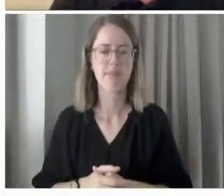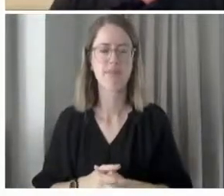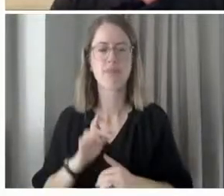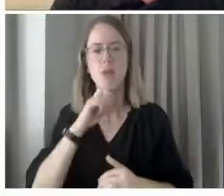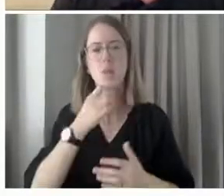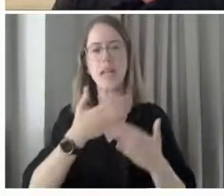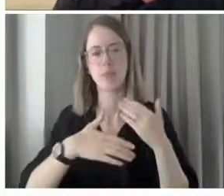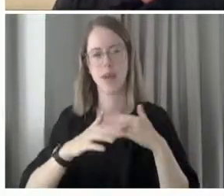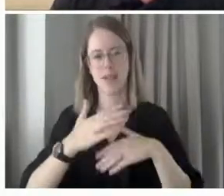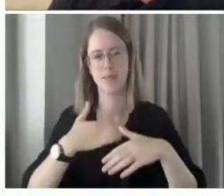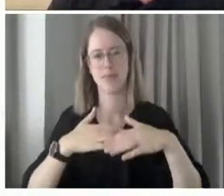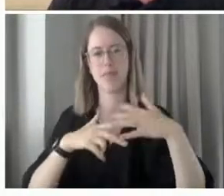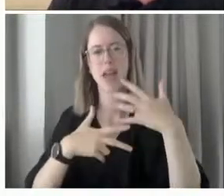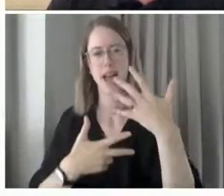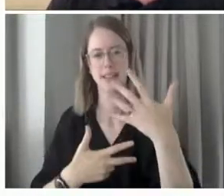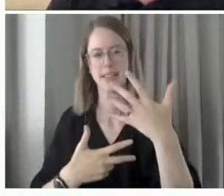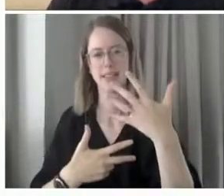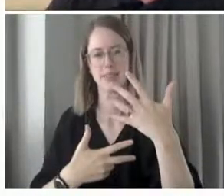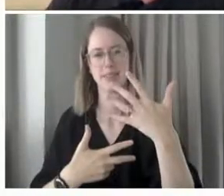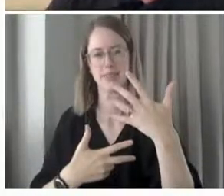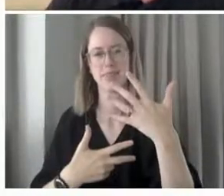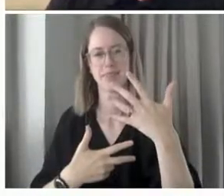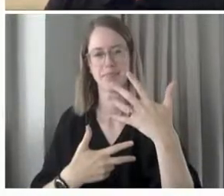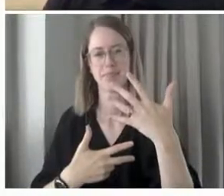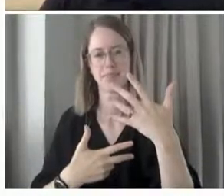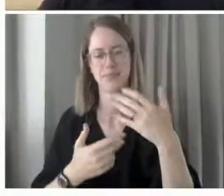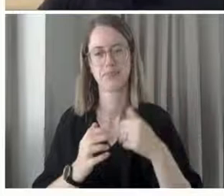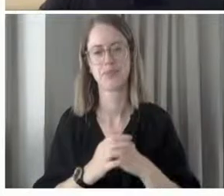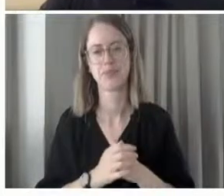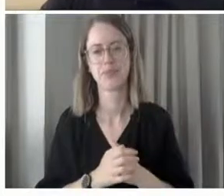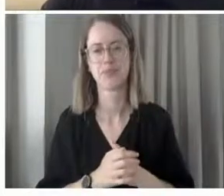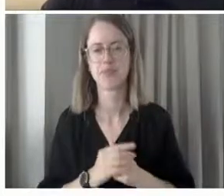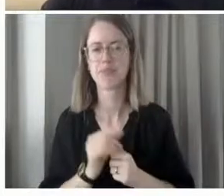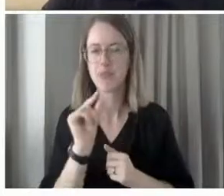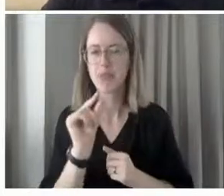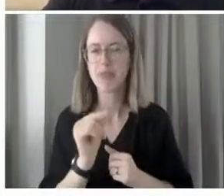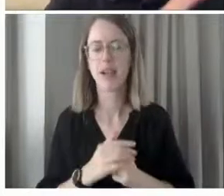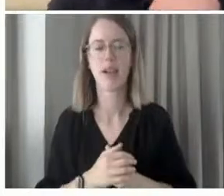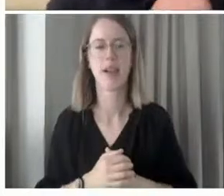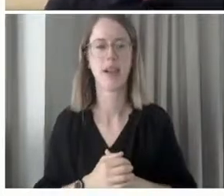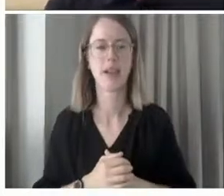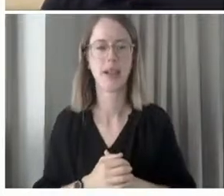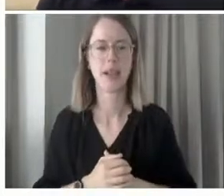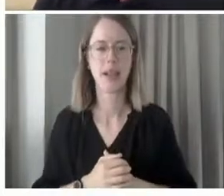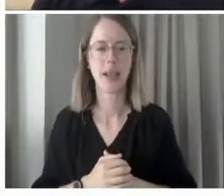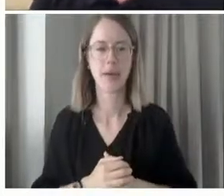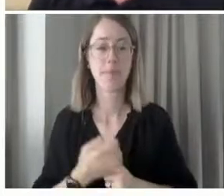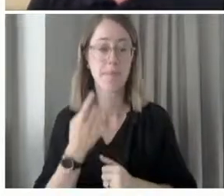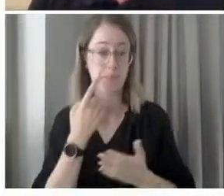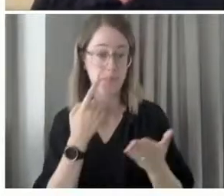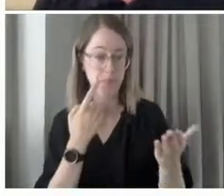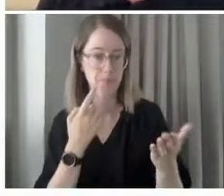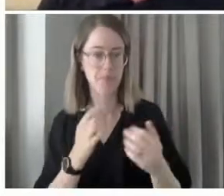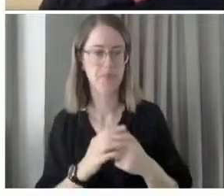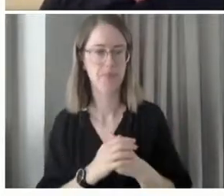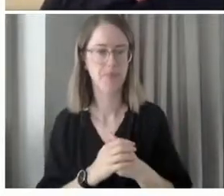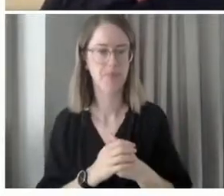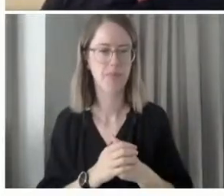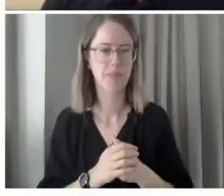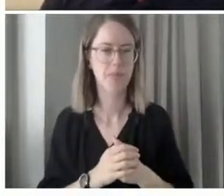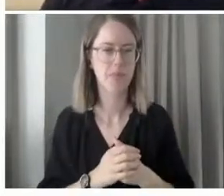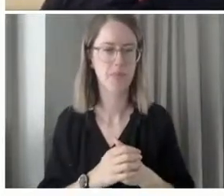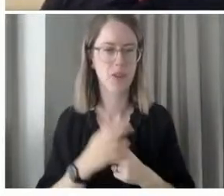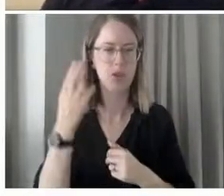8 groups and just give you a bit of a flavor. So let's look firstly at this one, essence. So